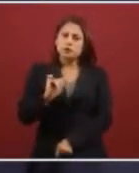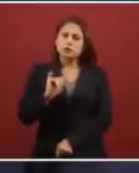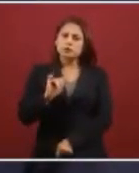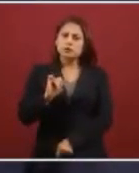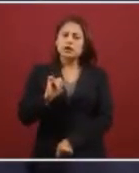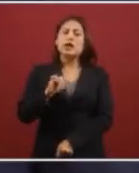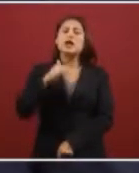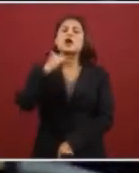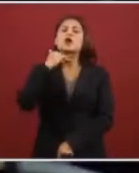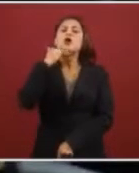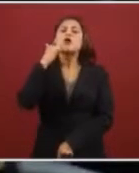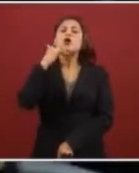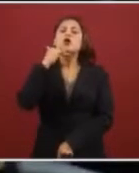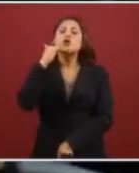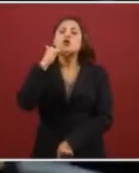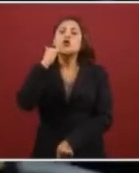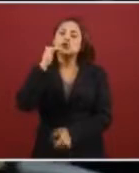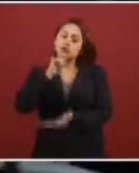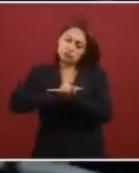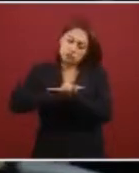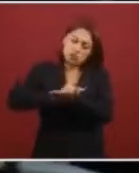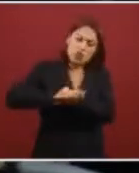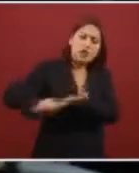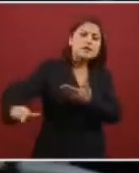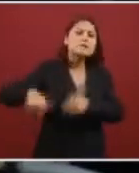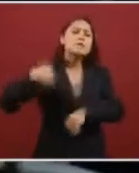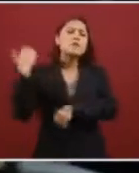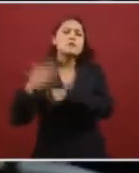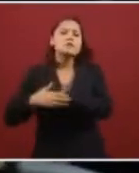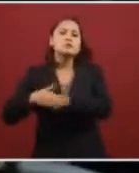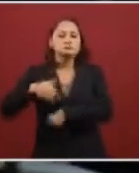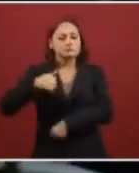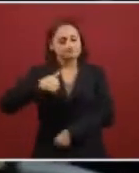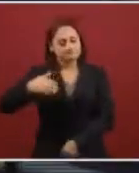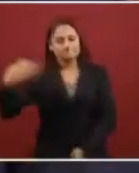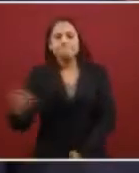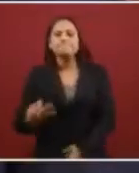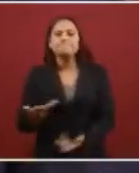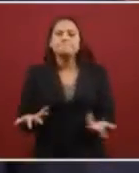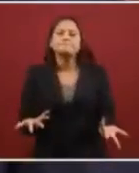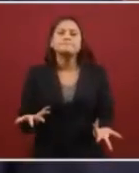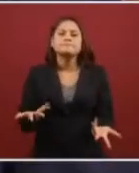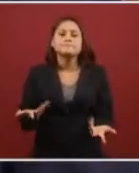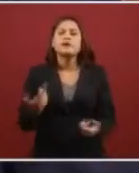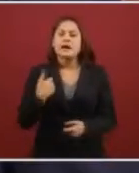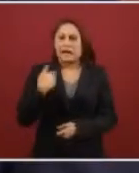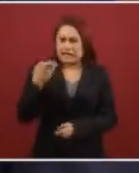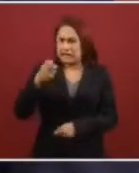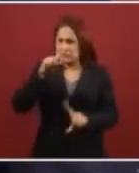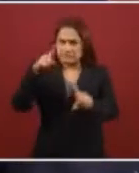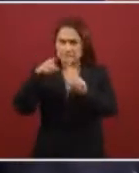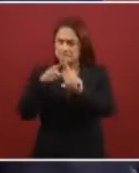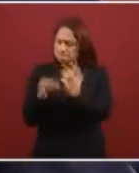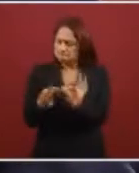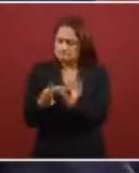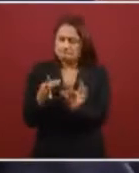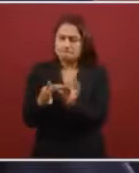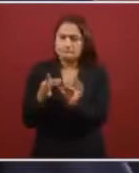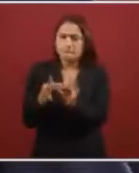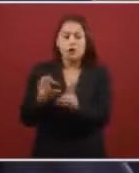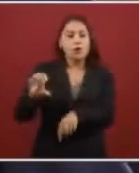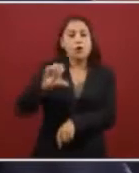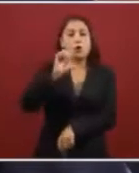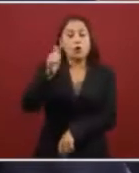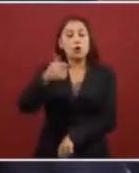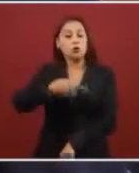corrupción y con and la impunidad. We're going to me canso, end with canso. Corruption and impunity. Entonces en eso vamos bien. En el and combate a la pobreza también. Well. And also vamos